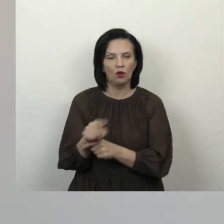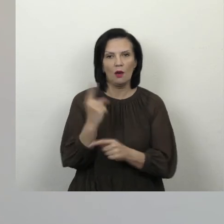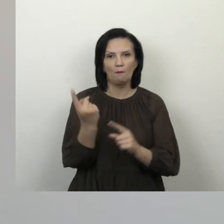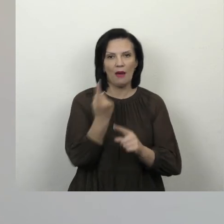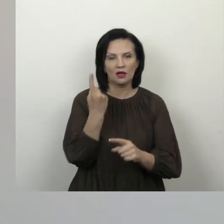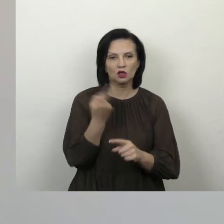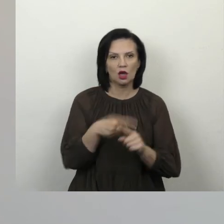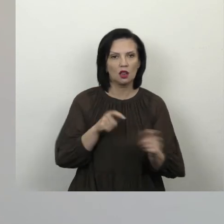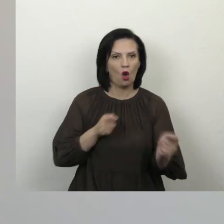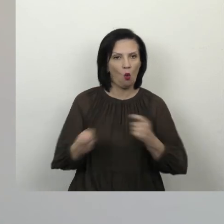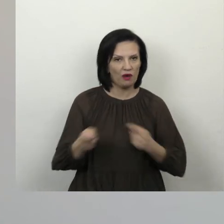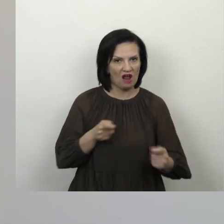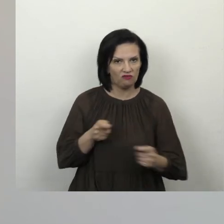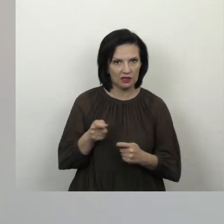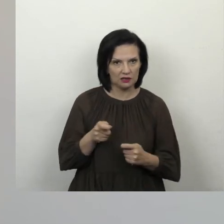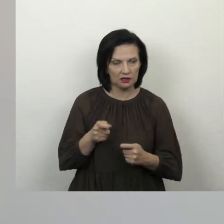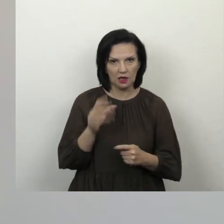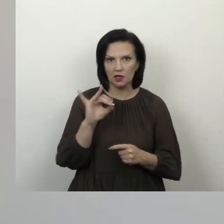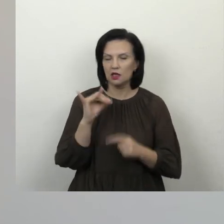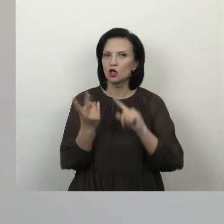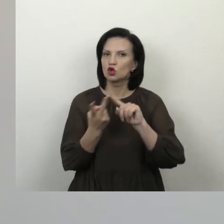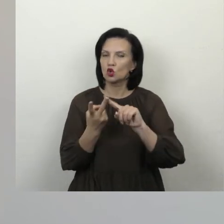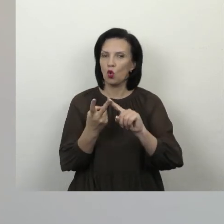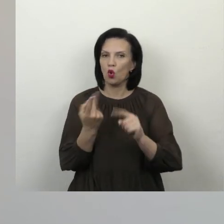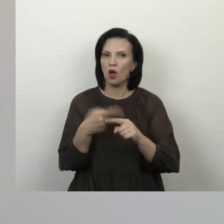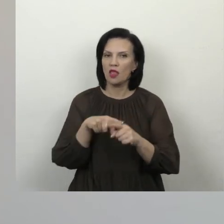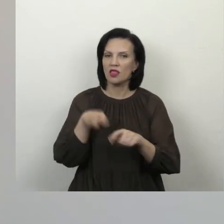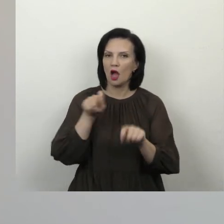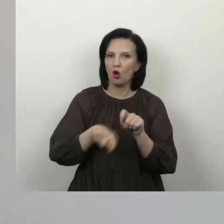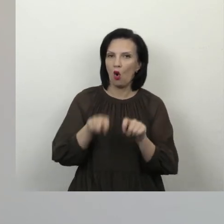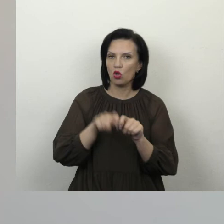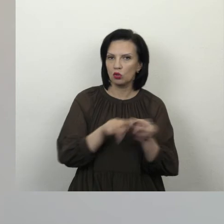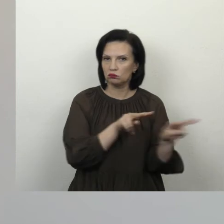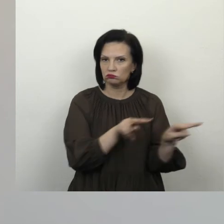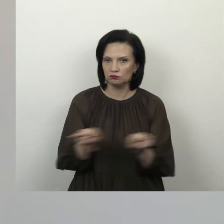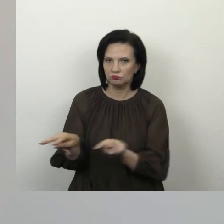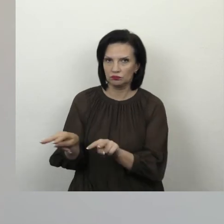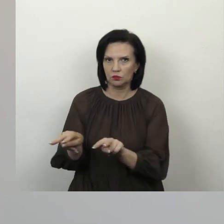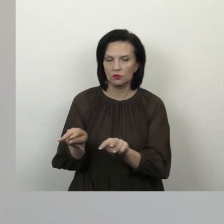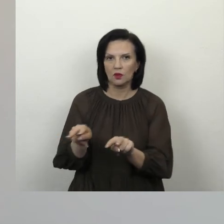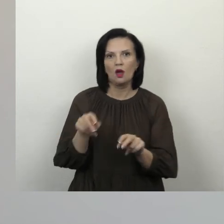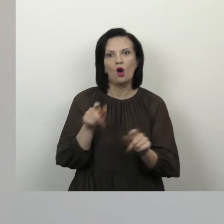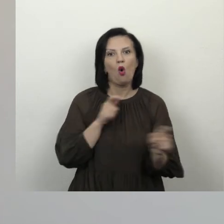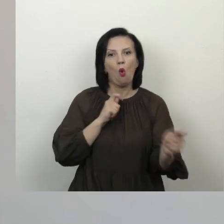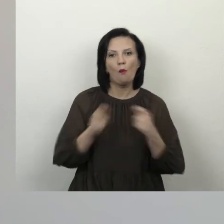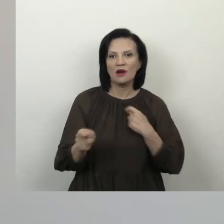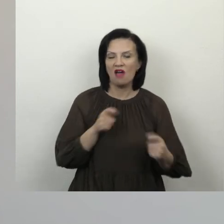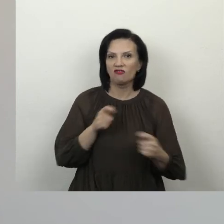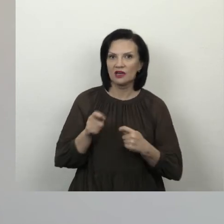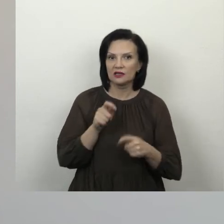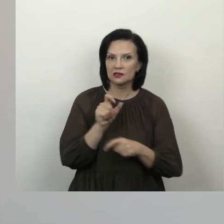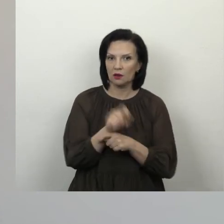two functions. The first one is the administrative function, and the second is the